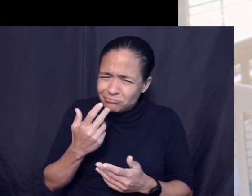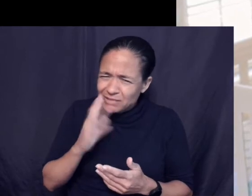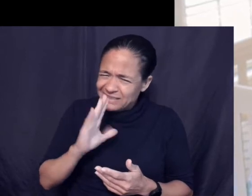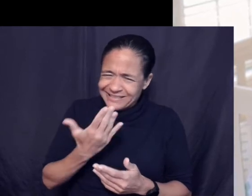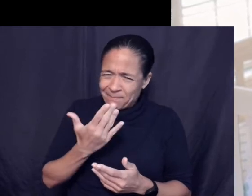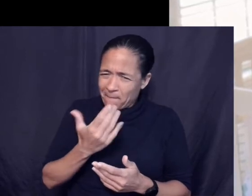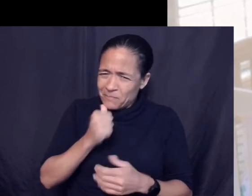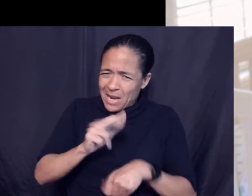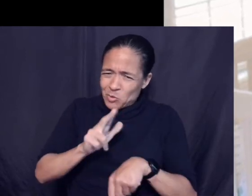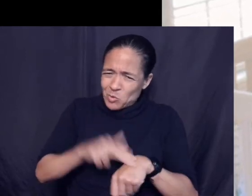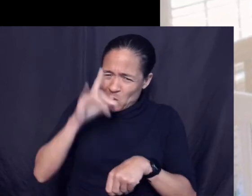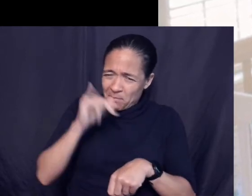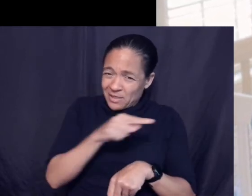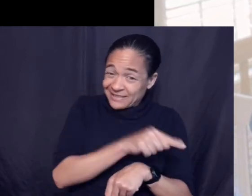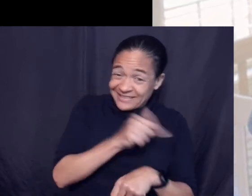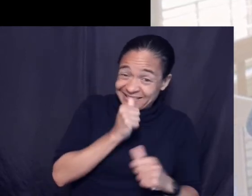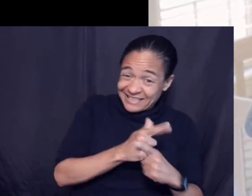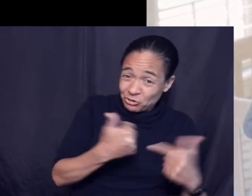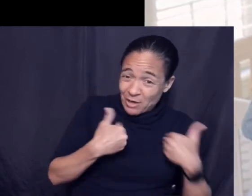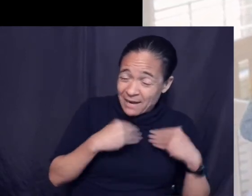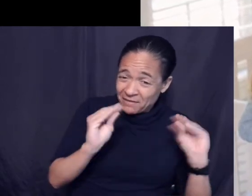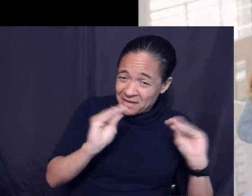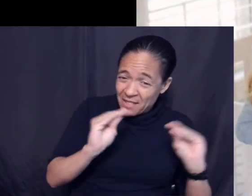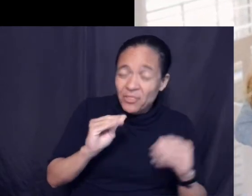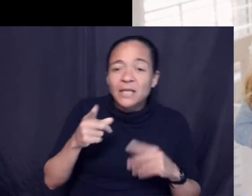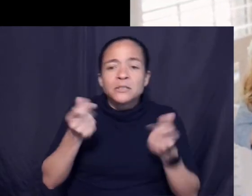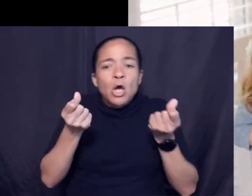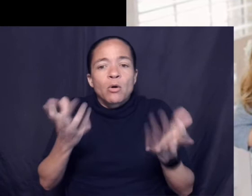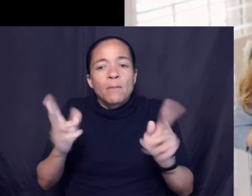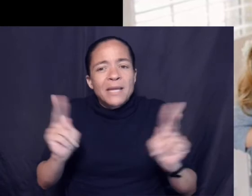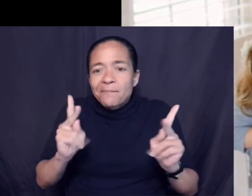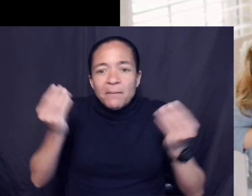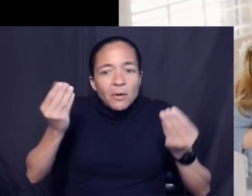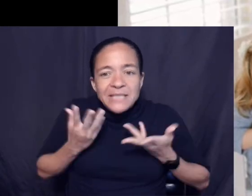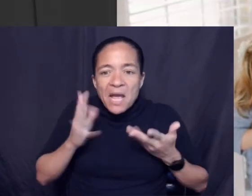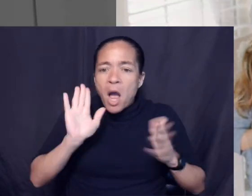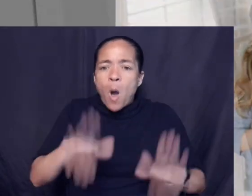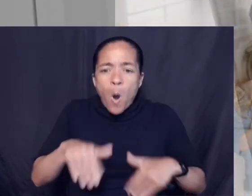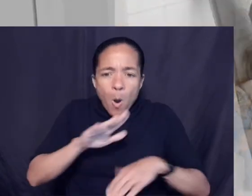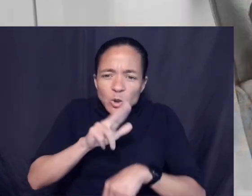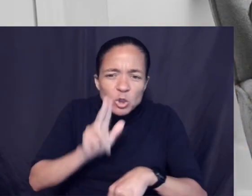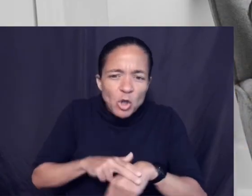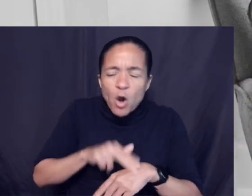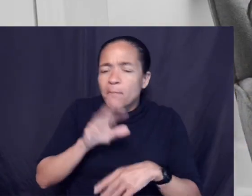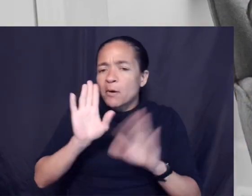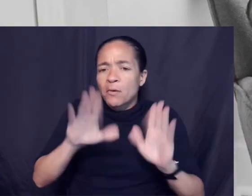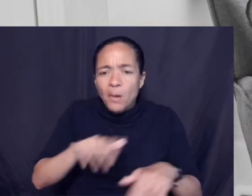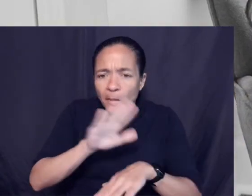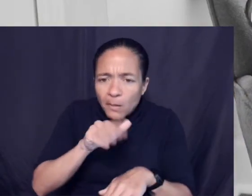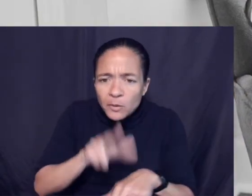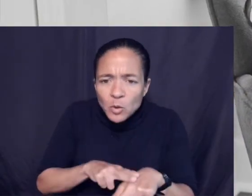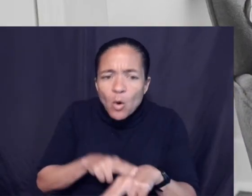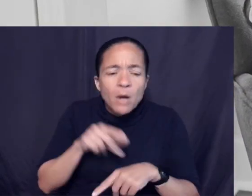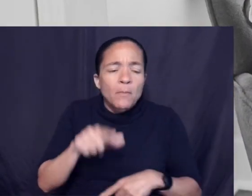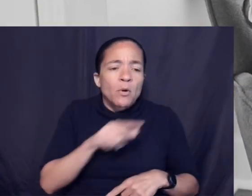have it. And we had lots of people tell us that everything looked normal. It was within the spectrum of